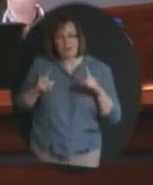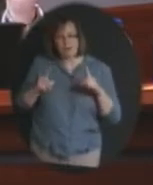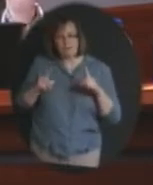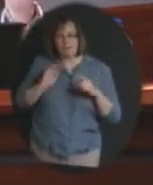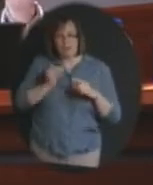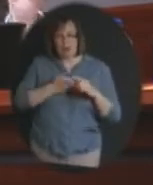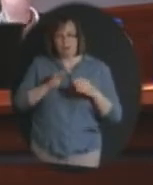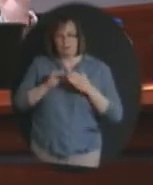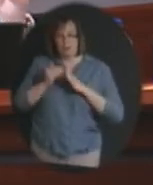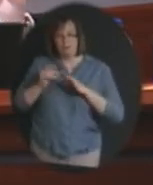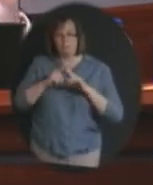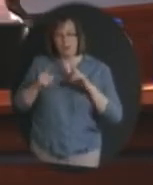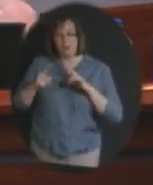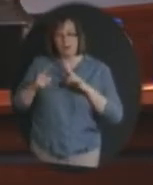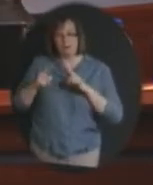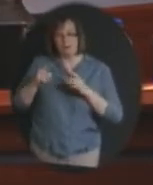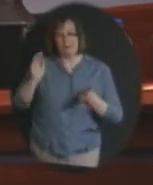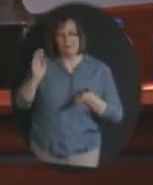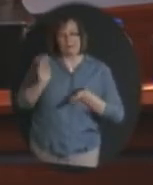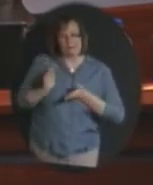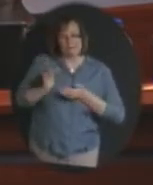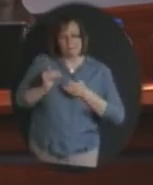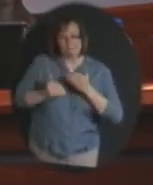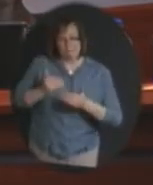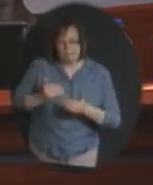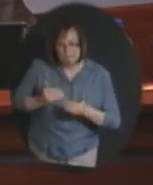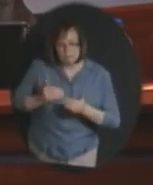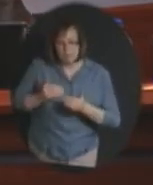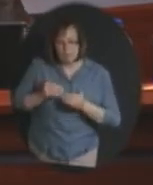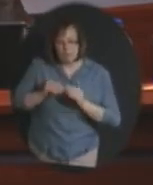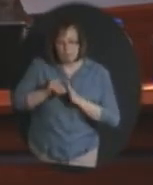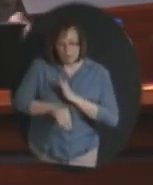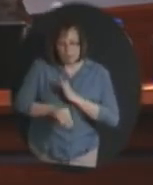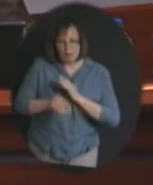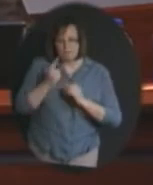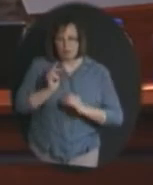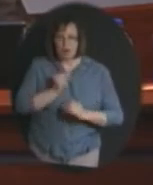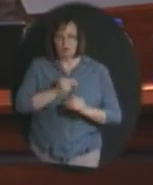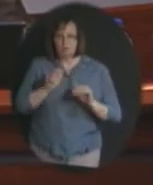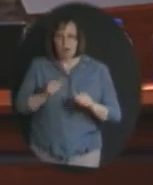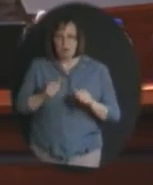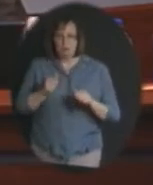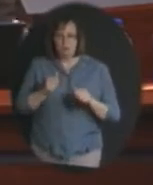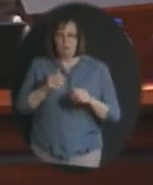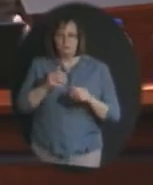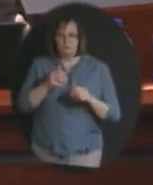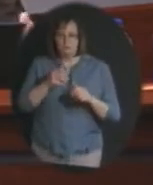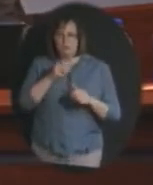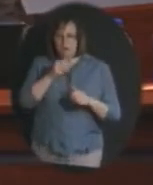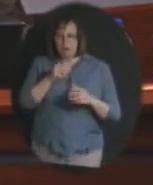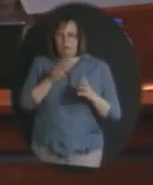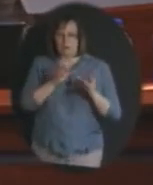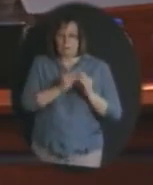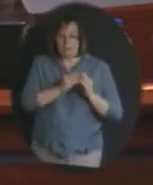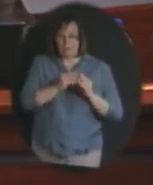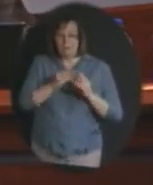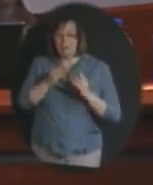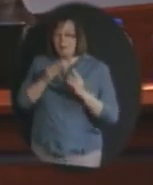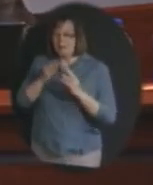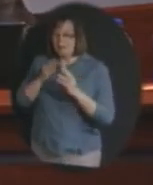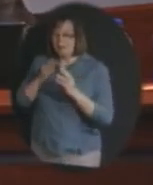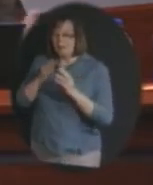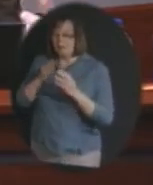in our community, but it would be a less rapid decline for us. We were able to get that out of committee. It did go through the House very